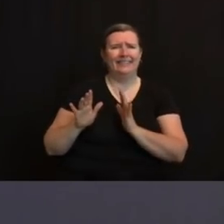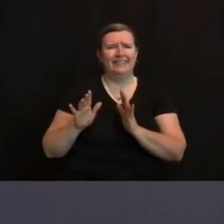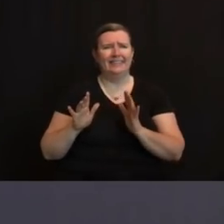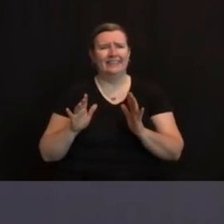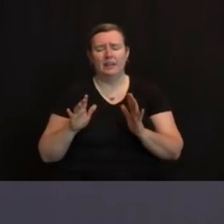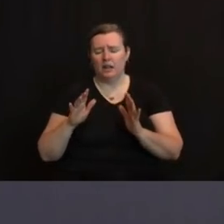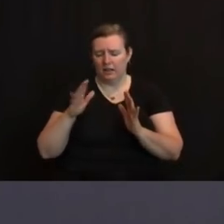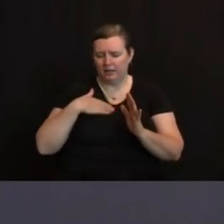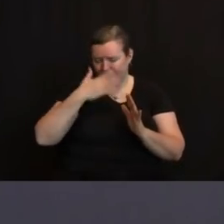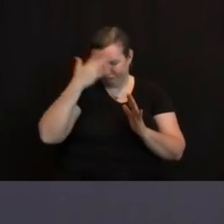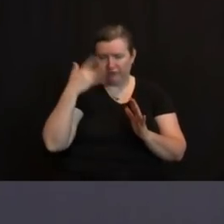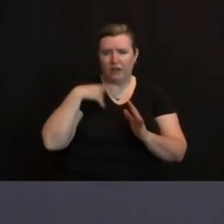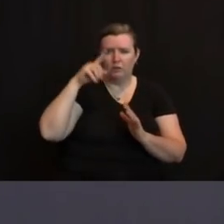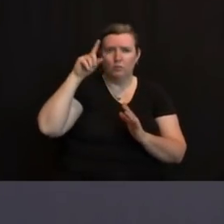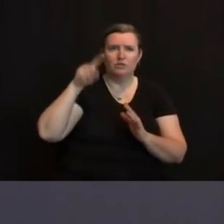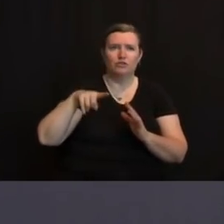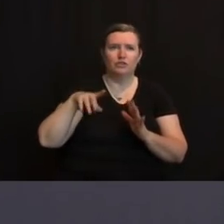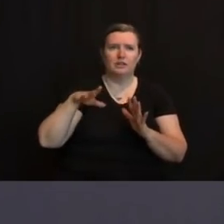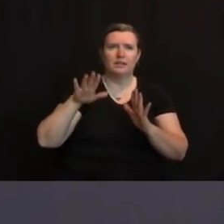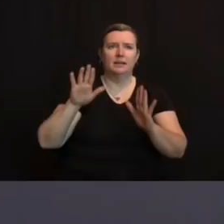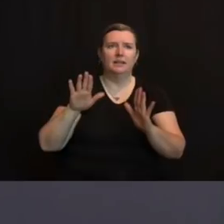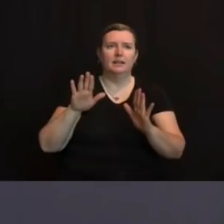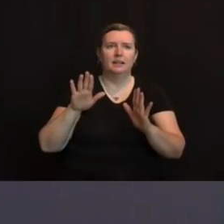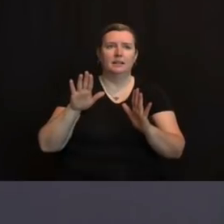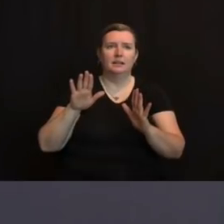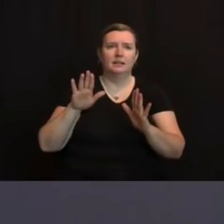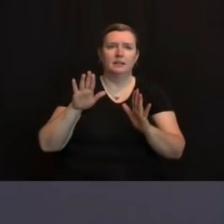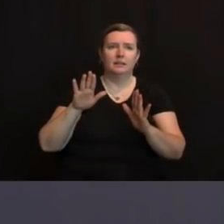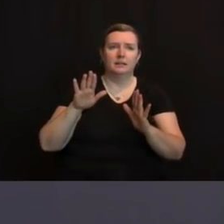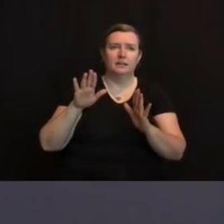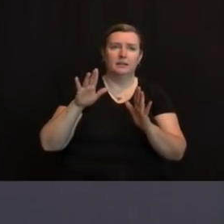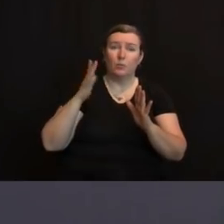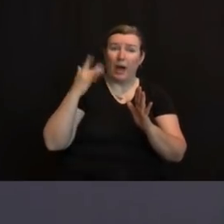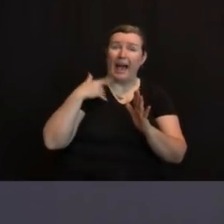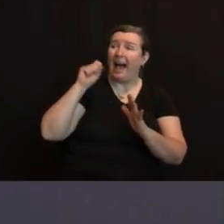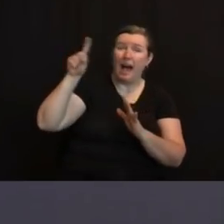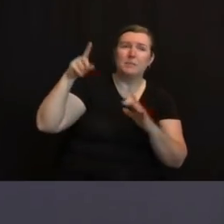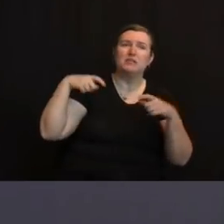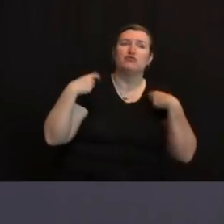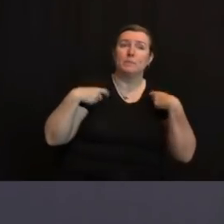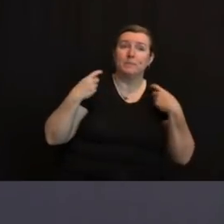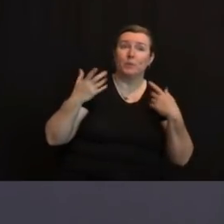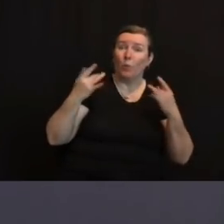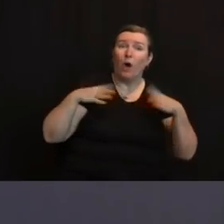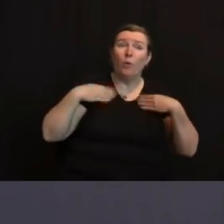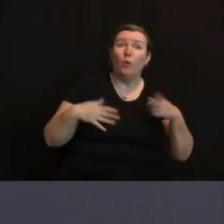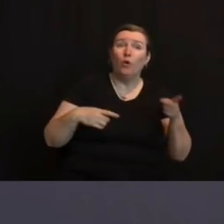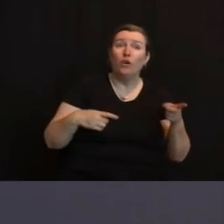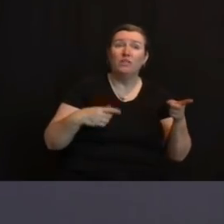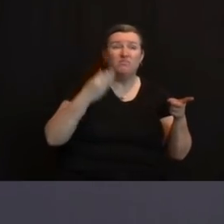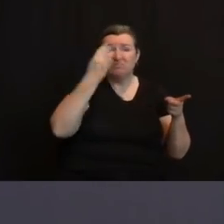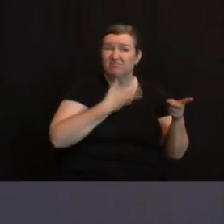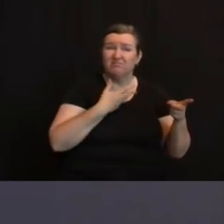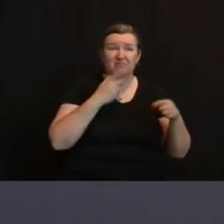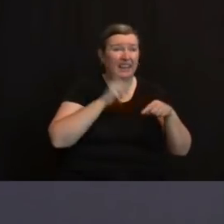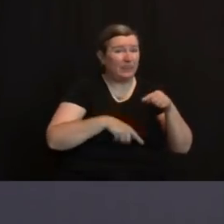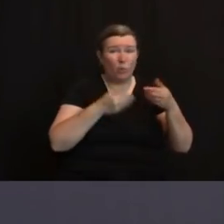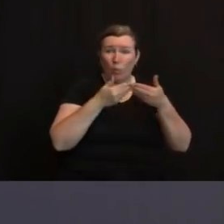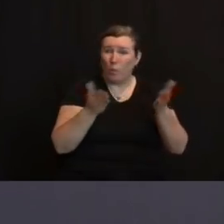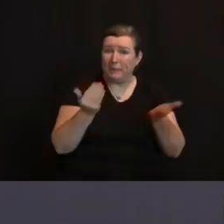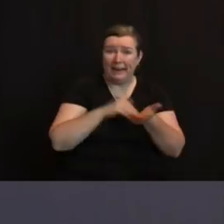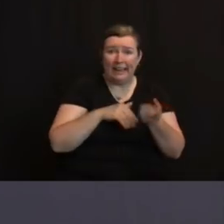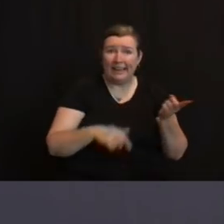say. No, listen. No, I asked you that question because there already are gym owners who have said that they will not be able to reopen. They filed